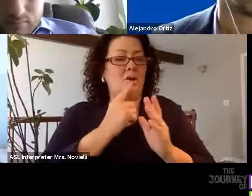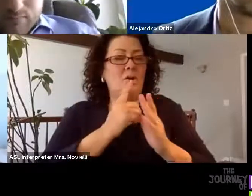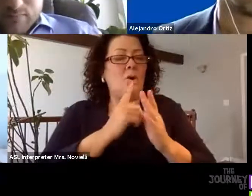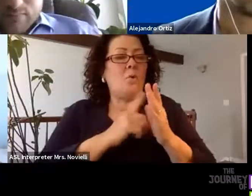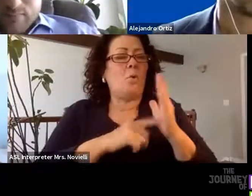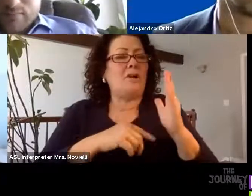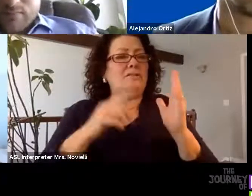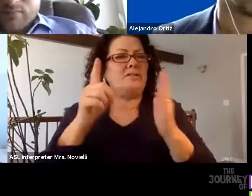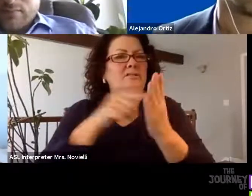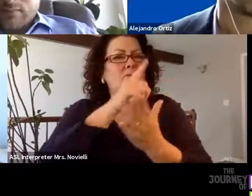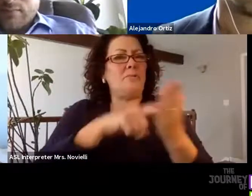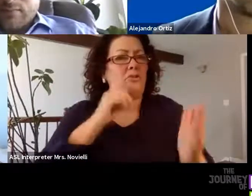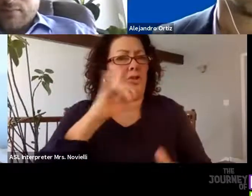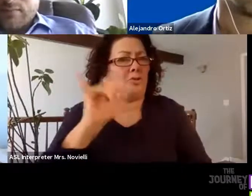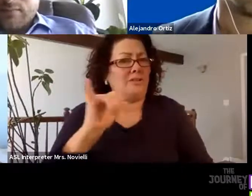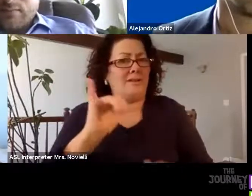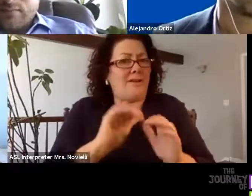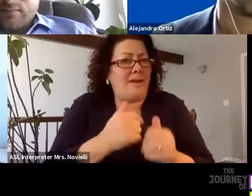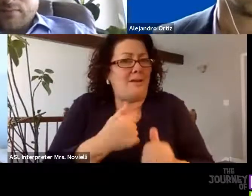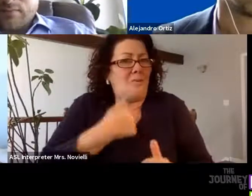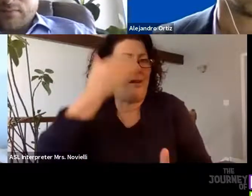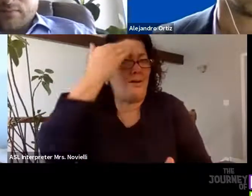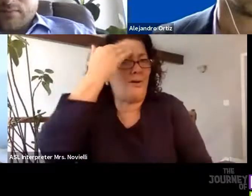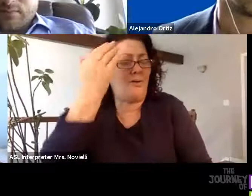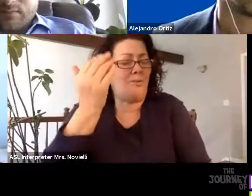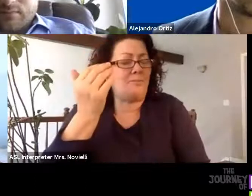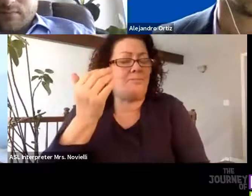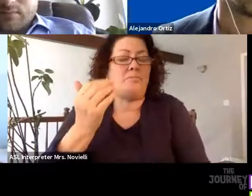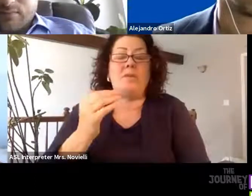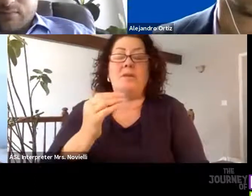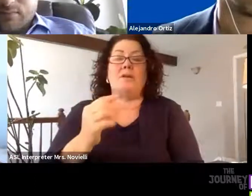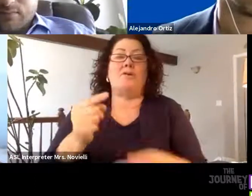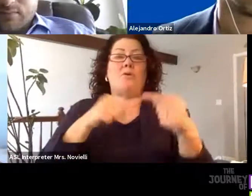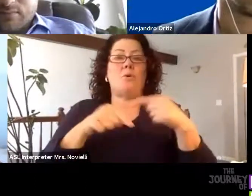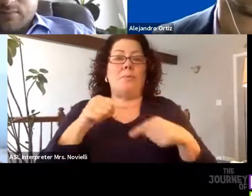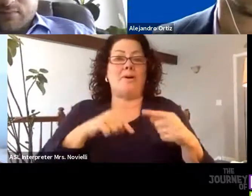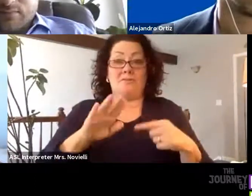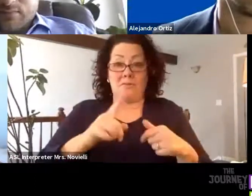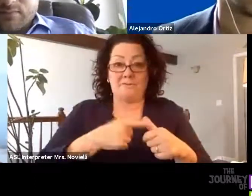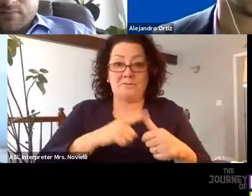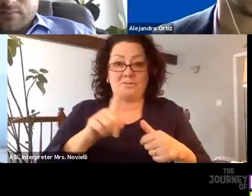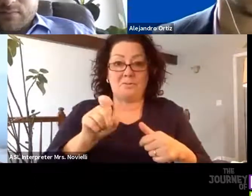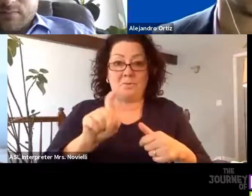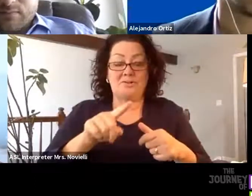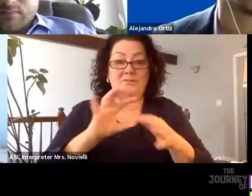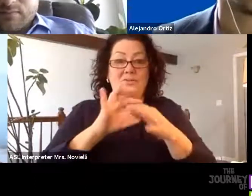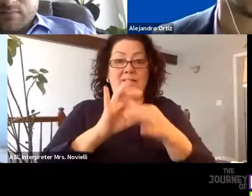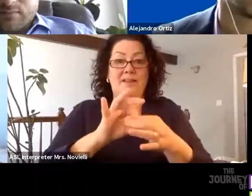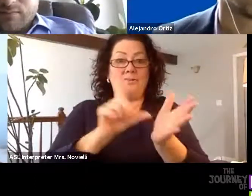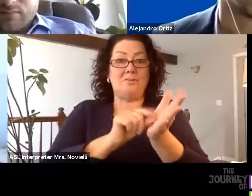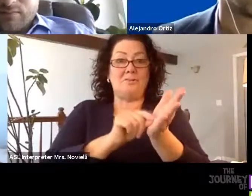know if I'm being discriminated against? And going back to your very first question, Commissioner, about the Newsday